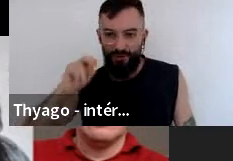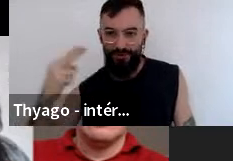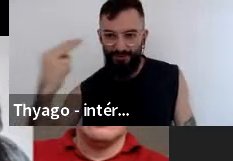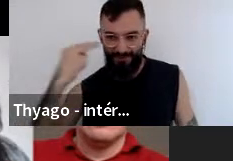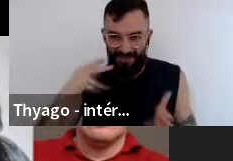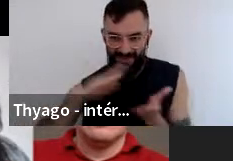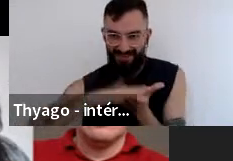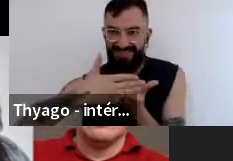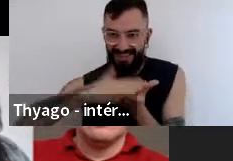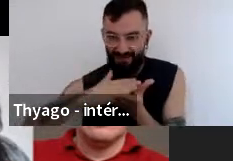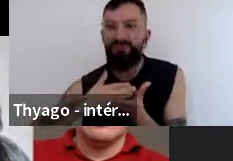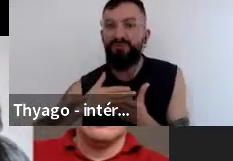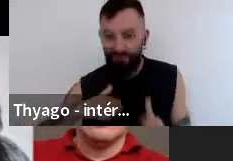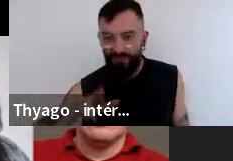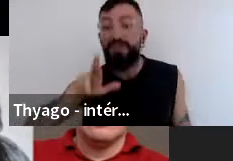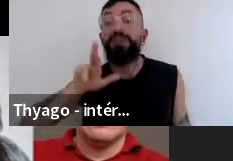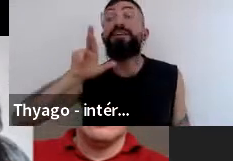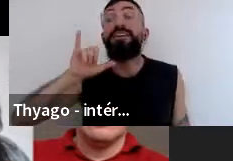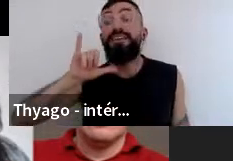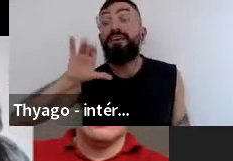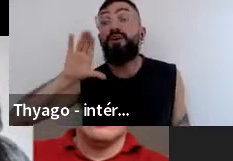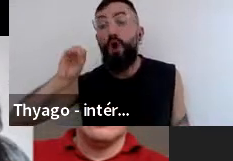word "ico."